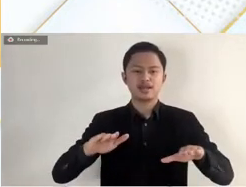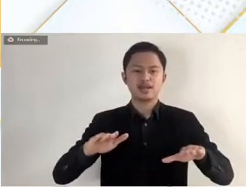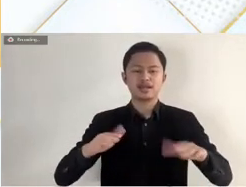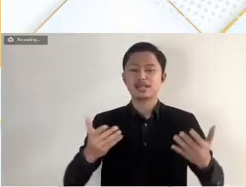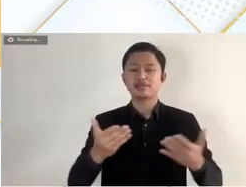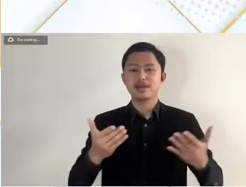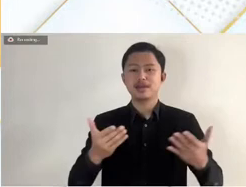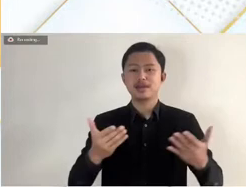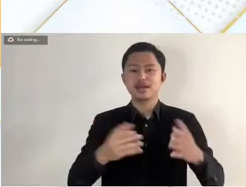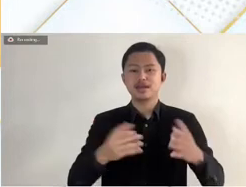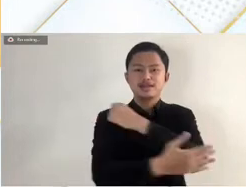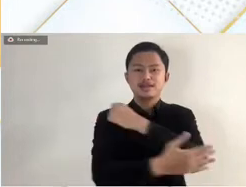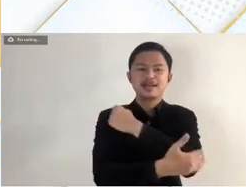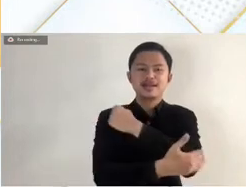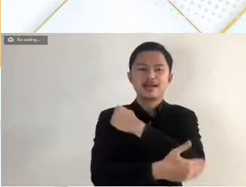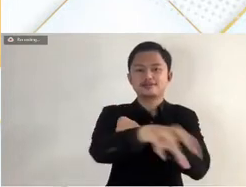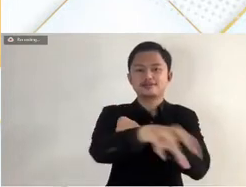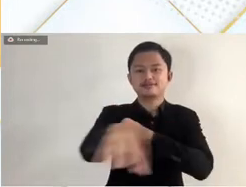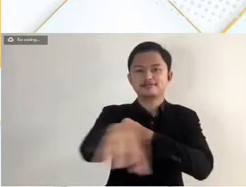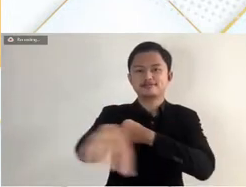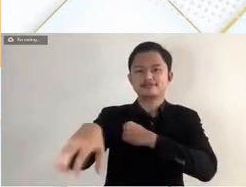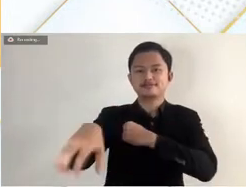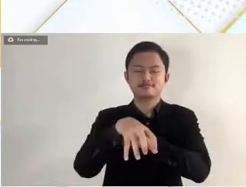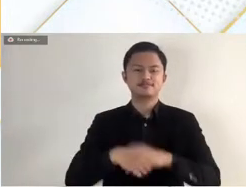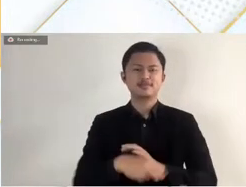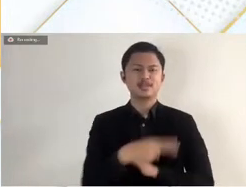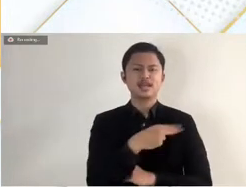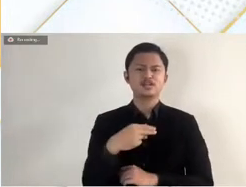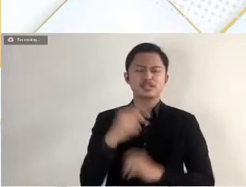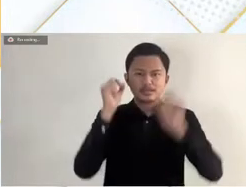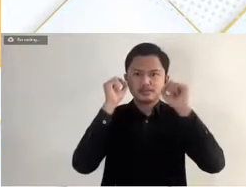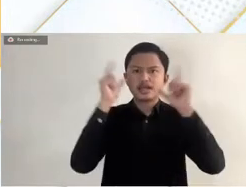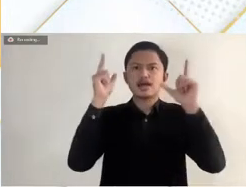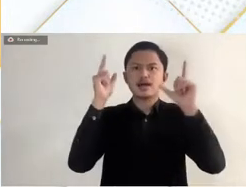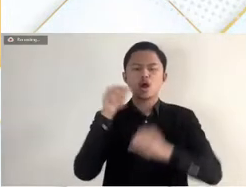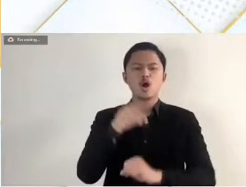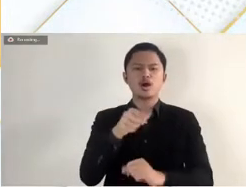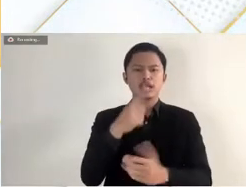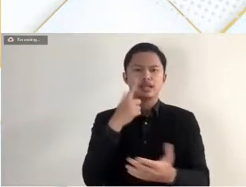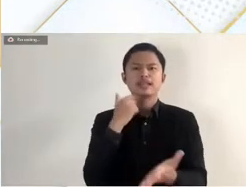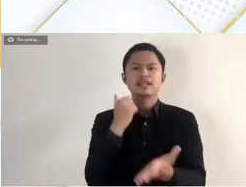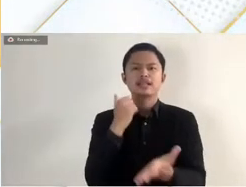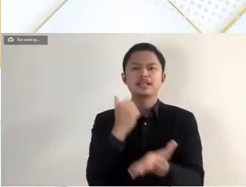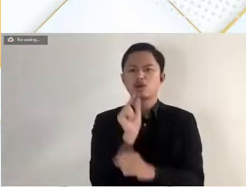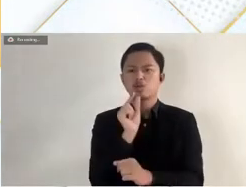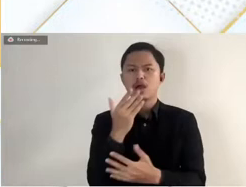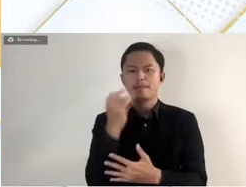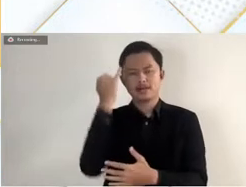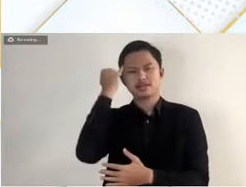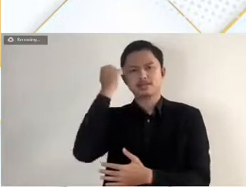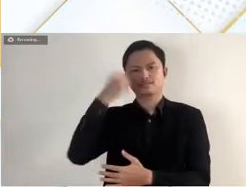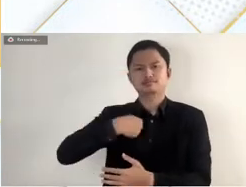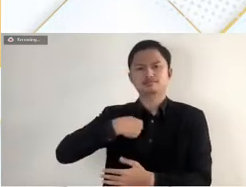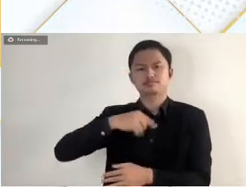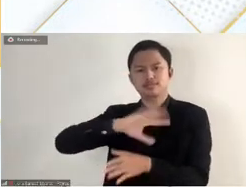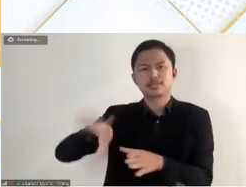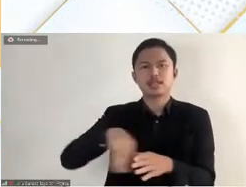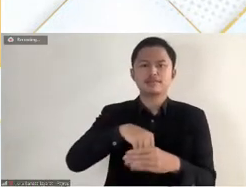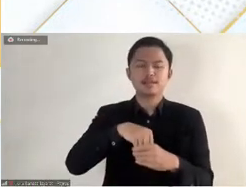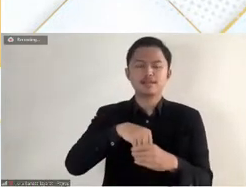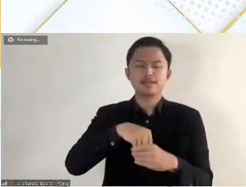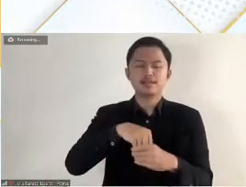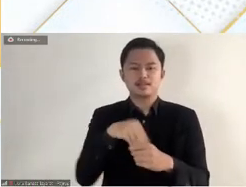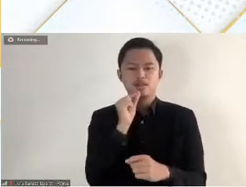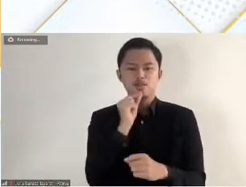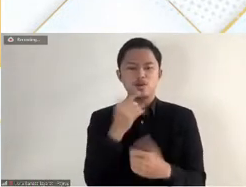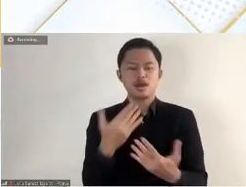countries. Therefore, Indonesia also recognizes the importance of intellectual contribution to further strengthen the